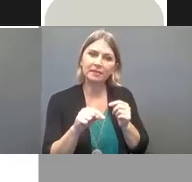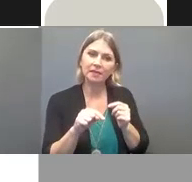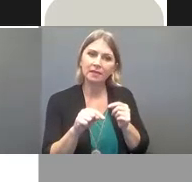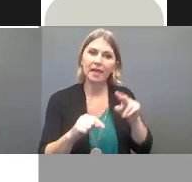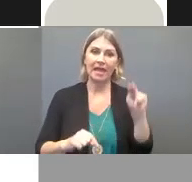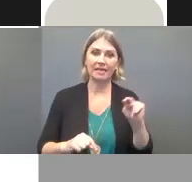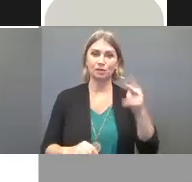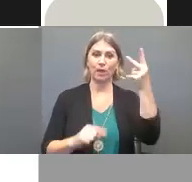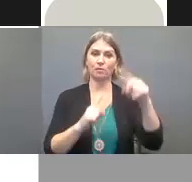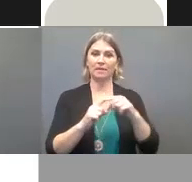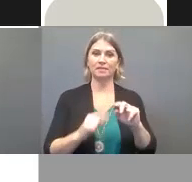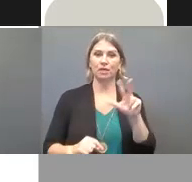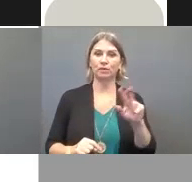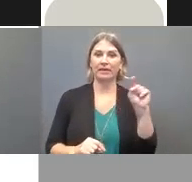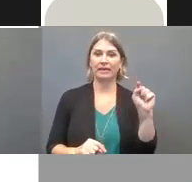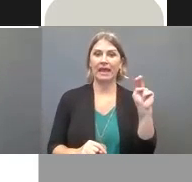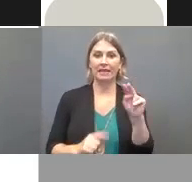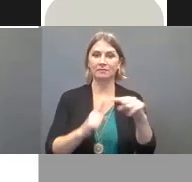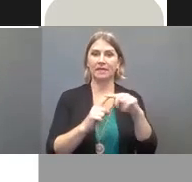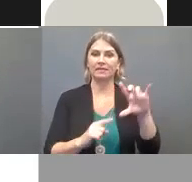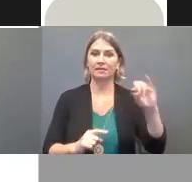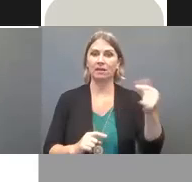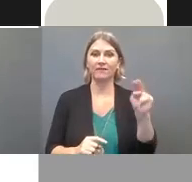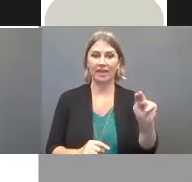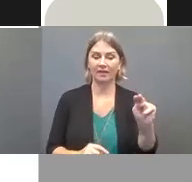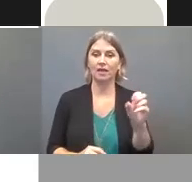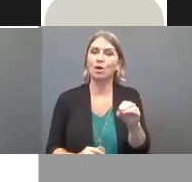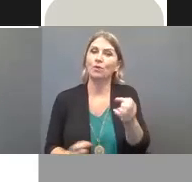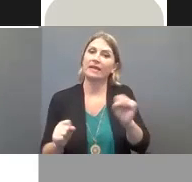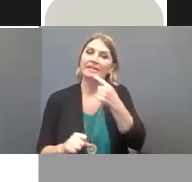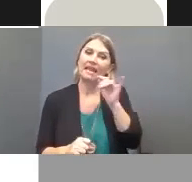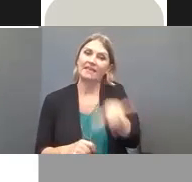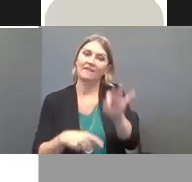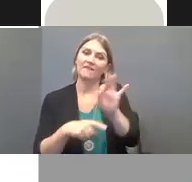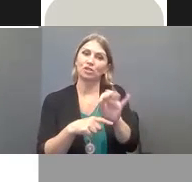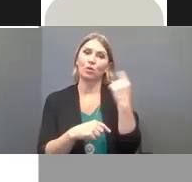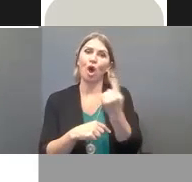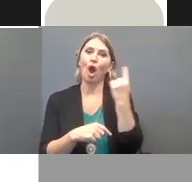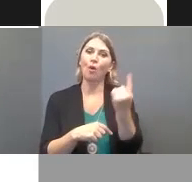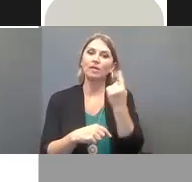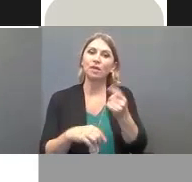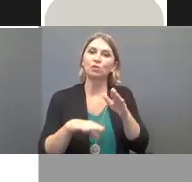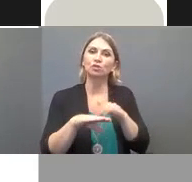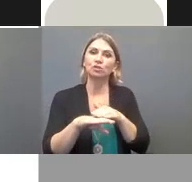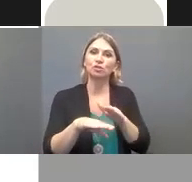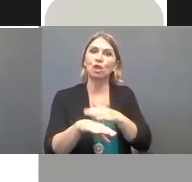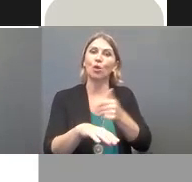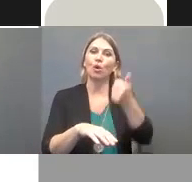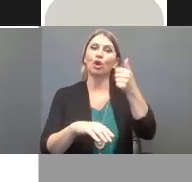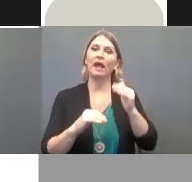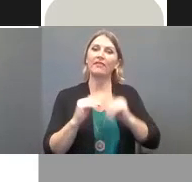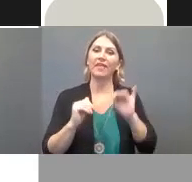n squared plus 3n plus log n. For this, we can say that this function will always grow slower than this